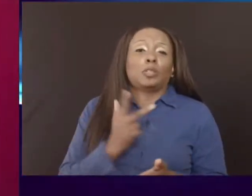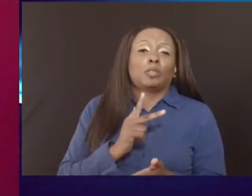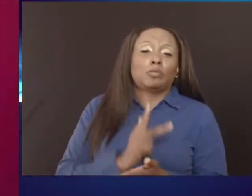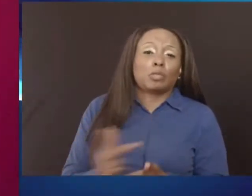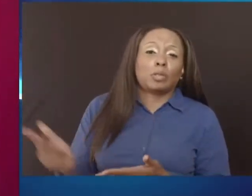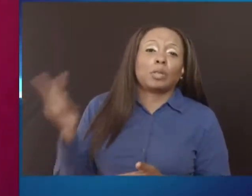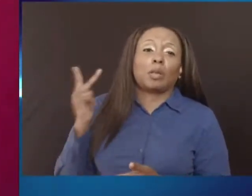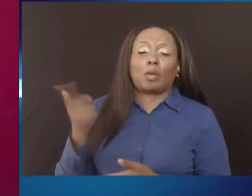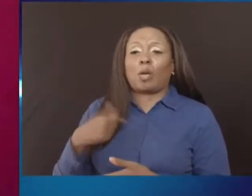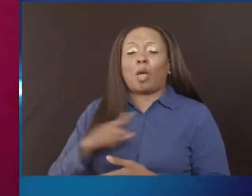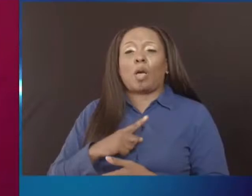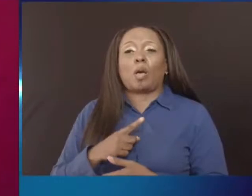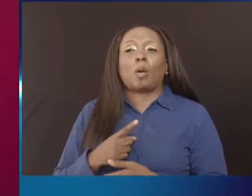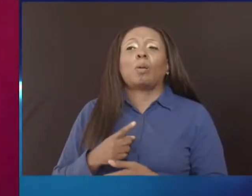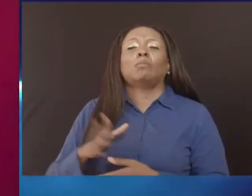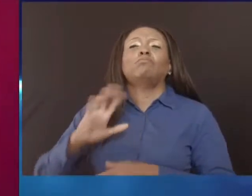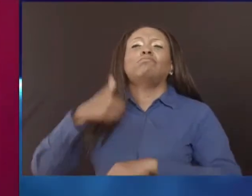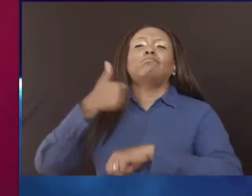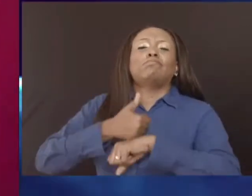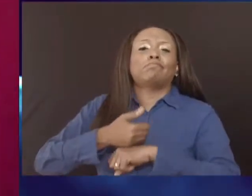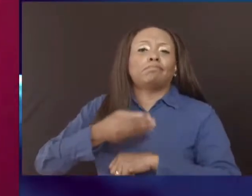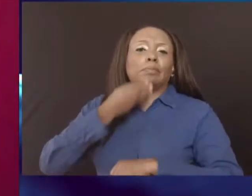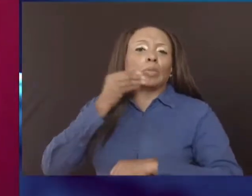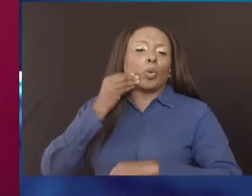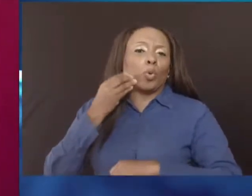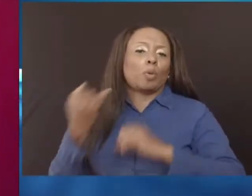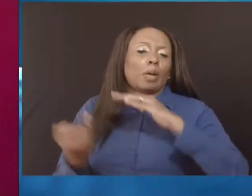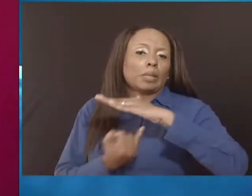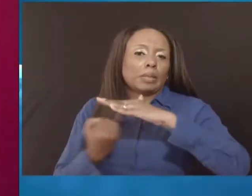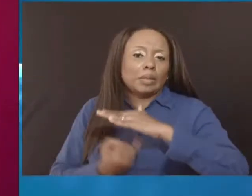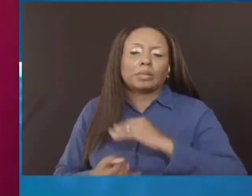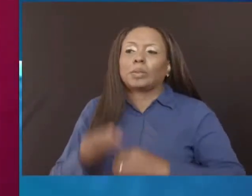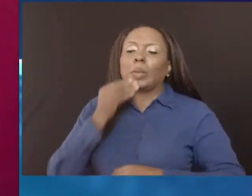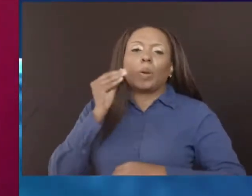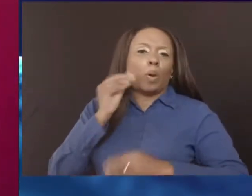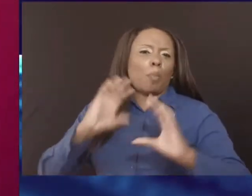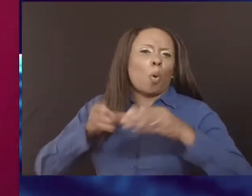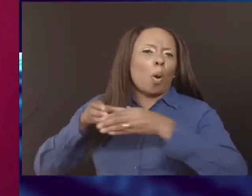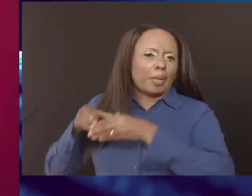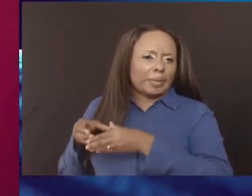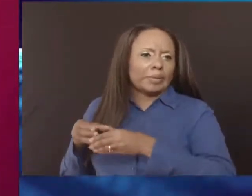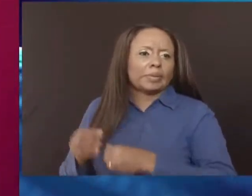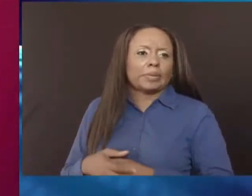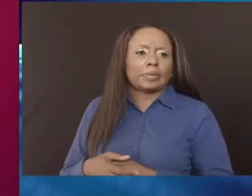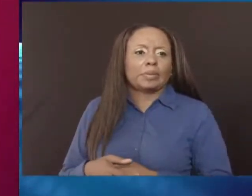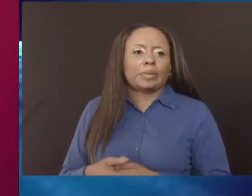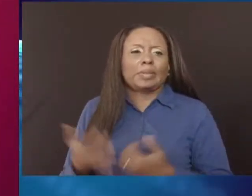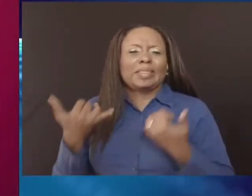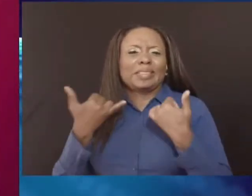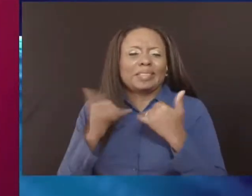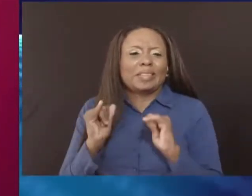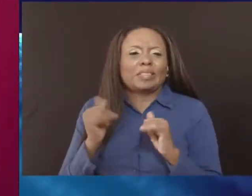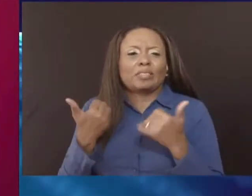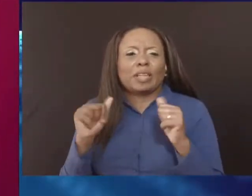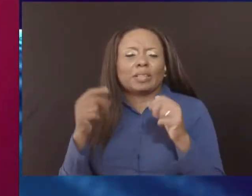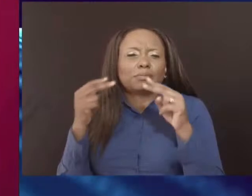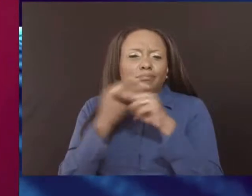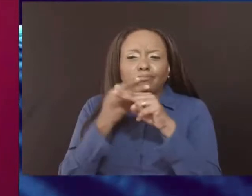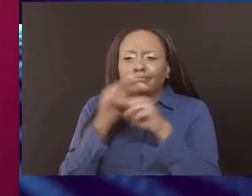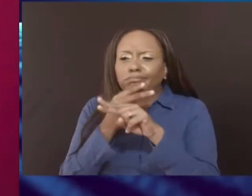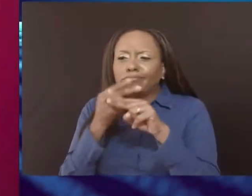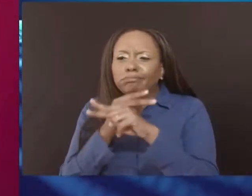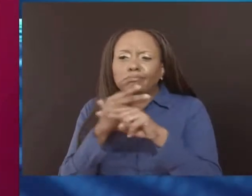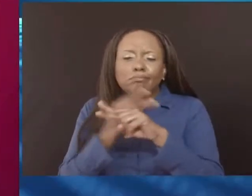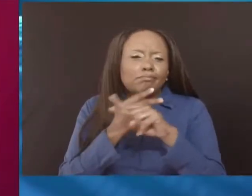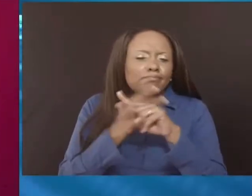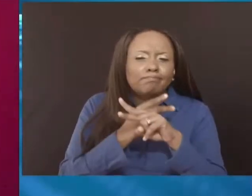that we put this home isolation and home quarantine program into place. There's still a lot of teething issues. So what we need people to do is